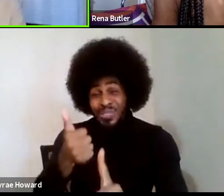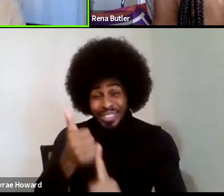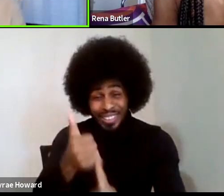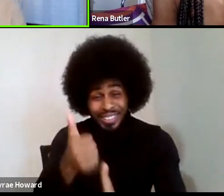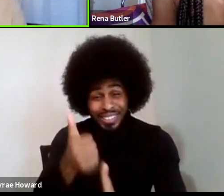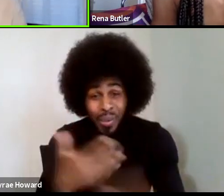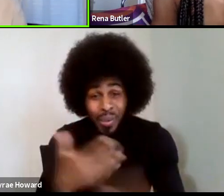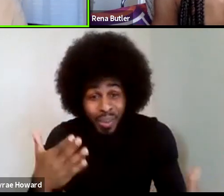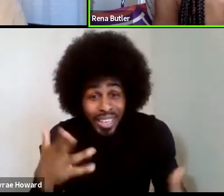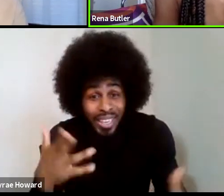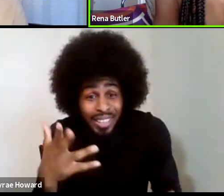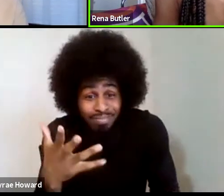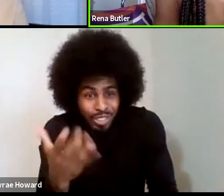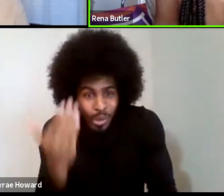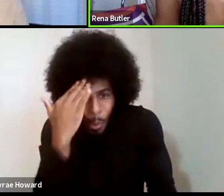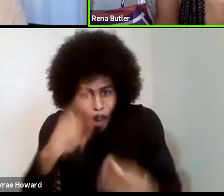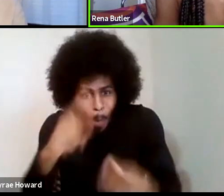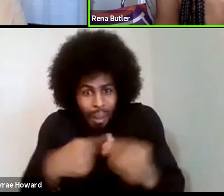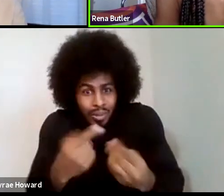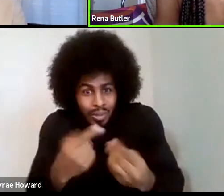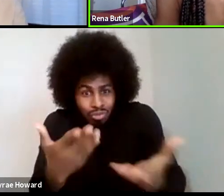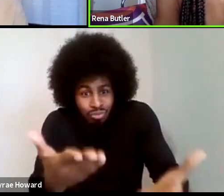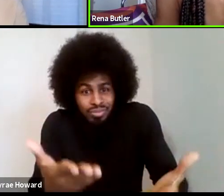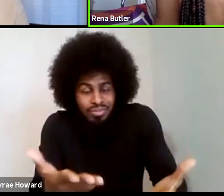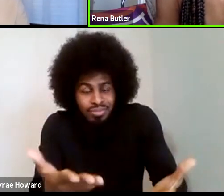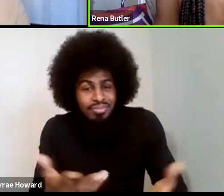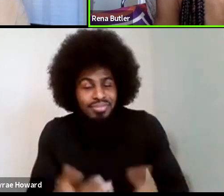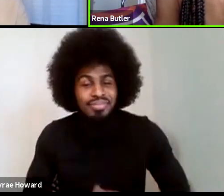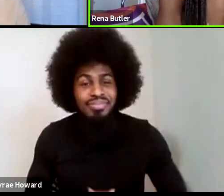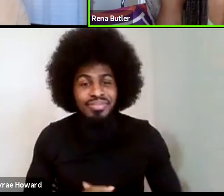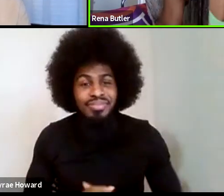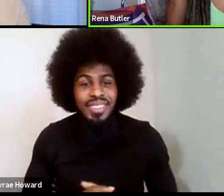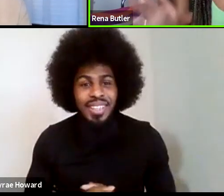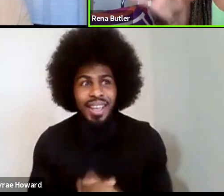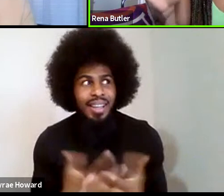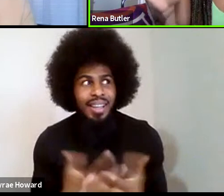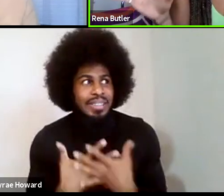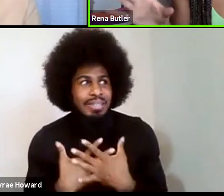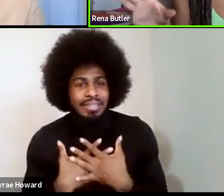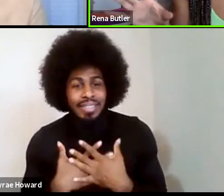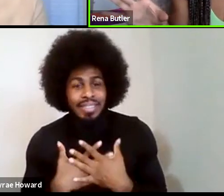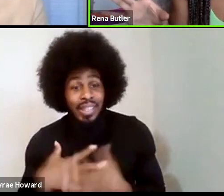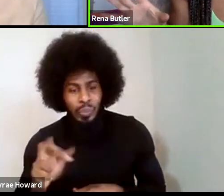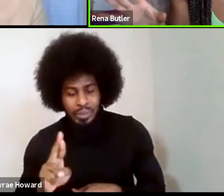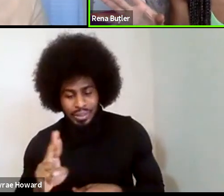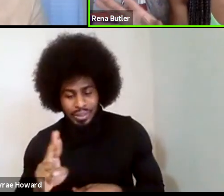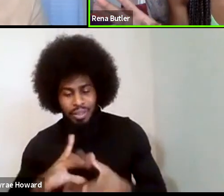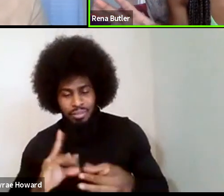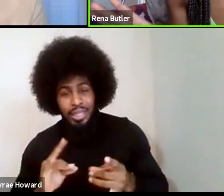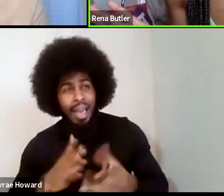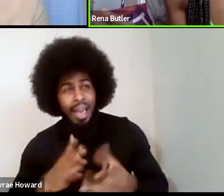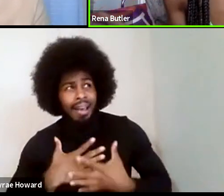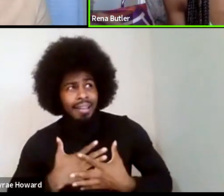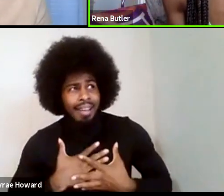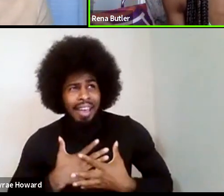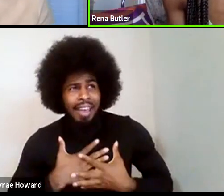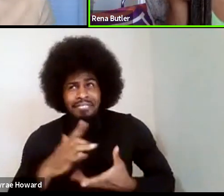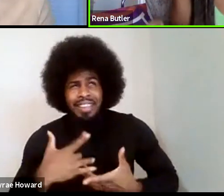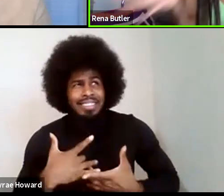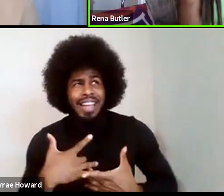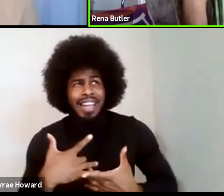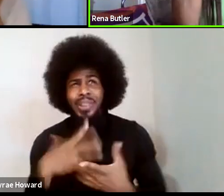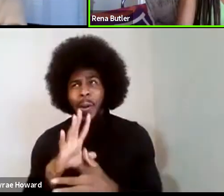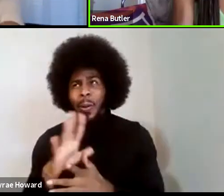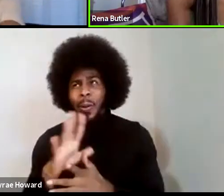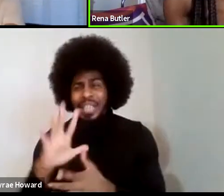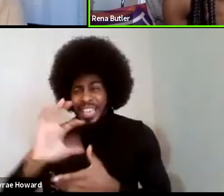from you. Well, I feel kind of pressured. I mean, those three introductions were so beautiful.